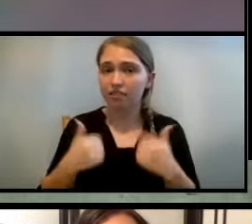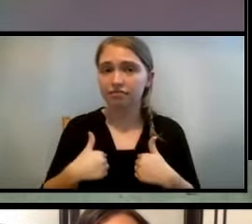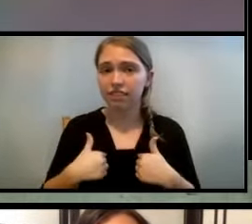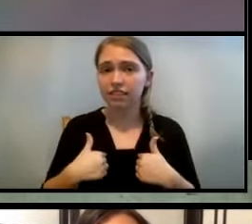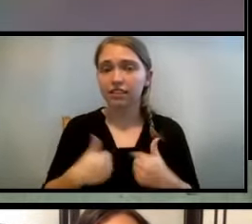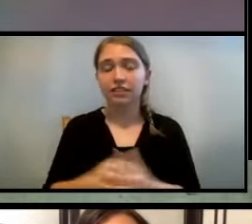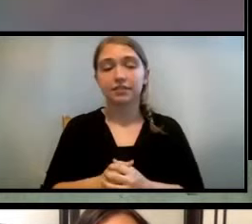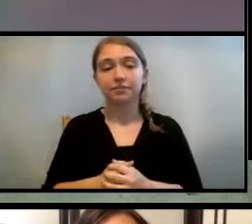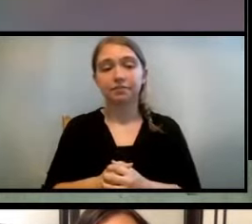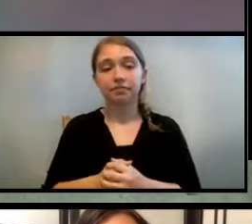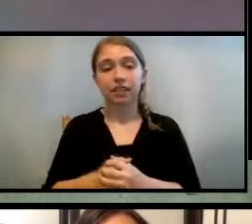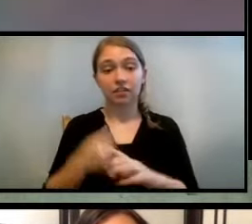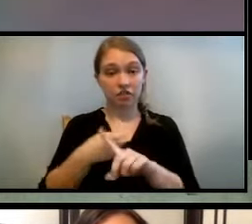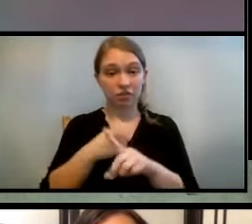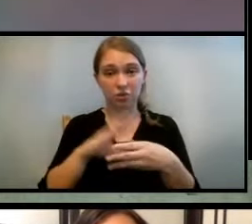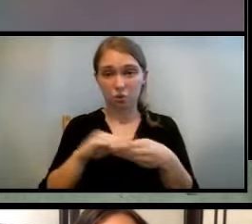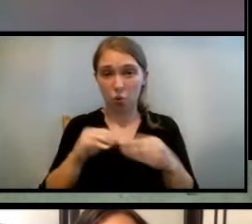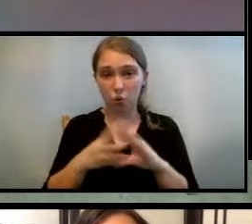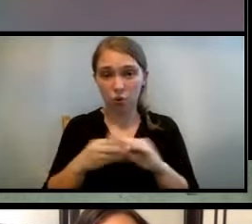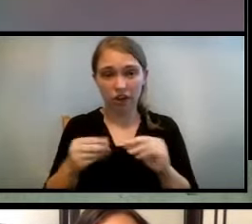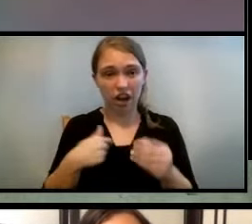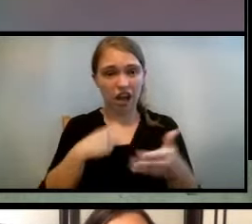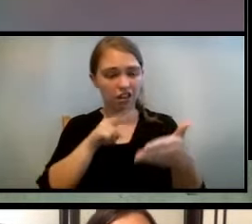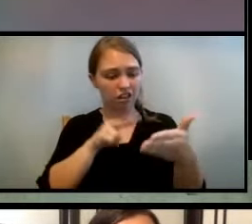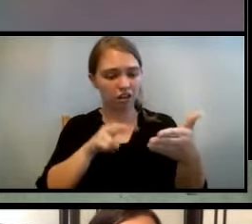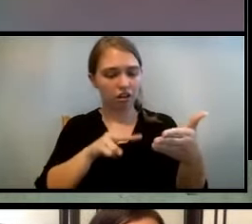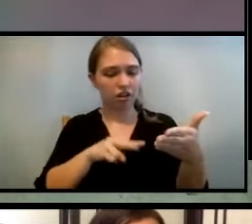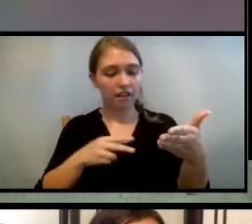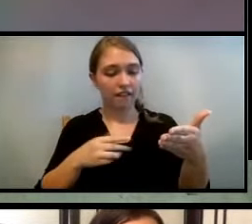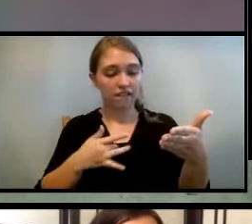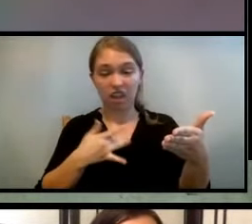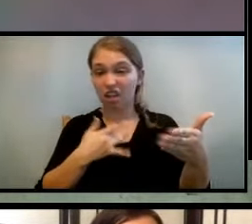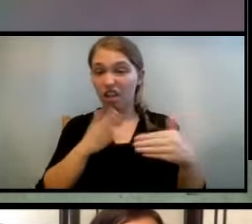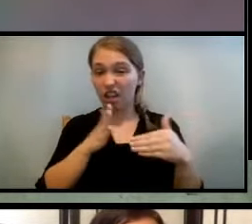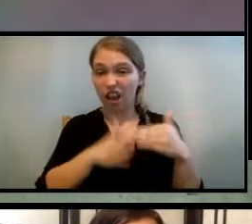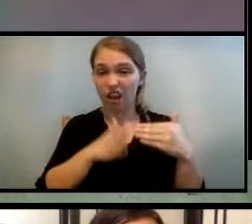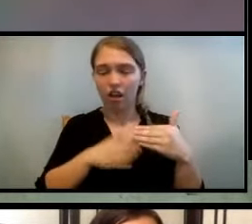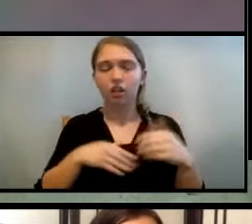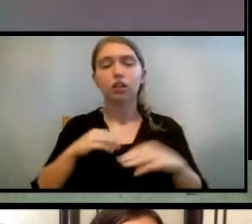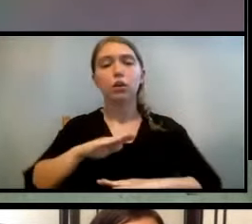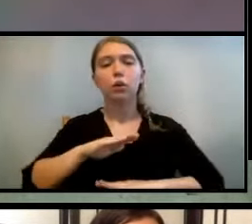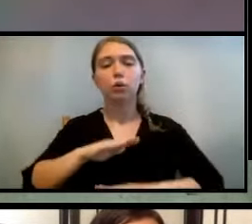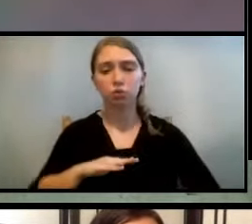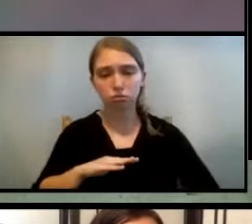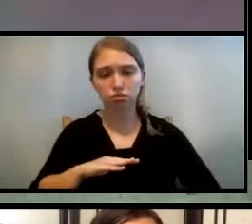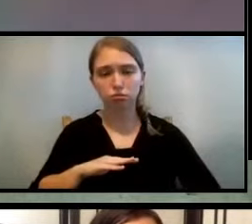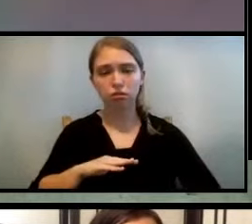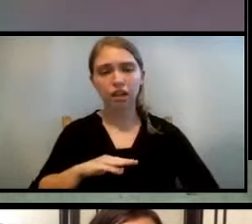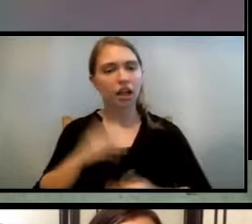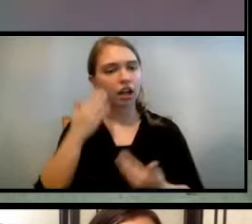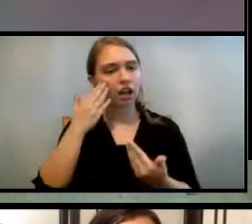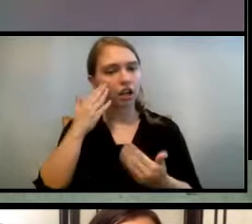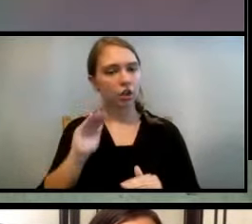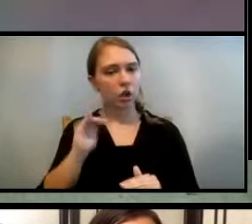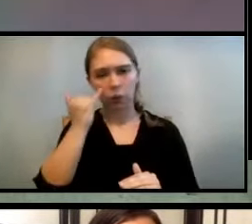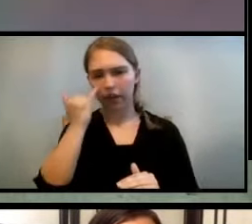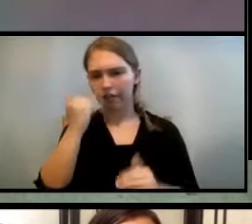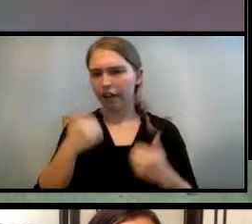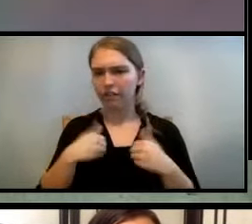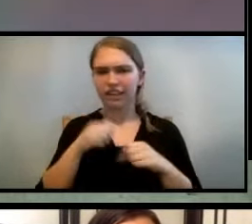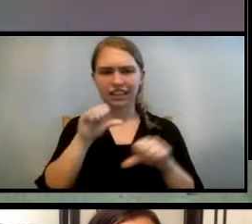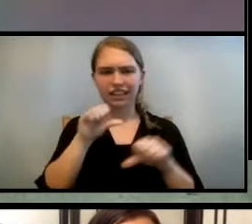that sense of at the end. And I don't know that there is a scientific